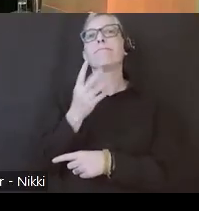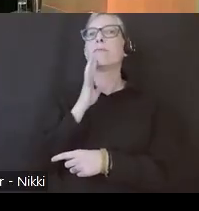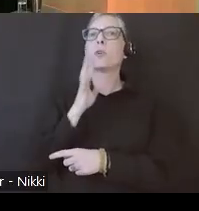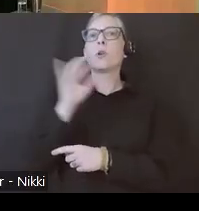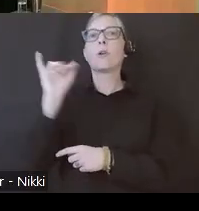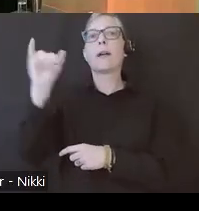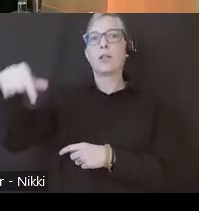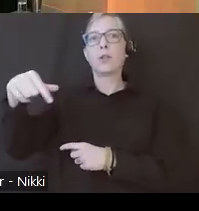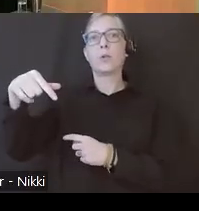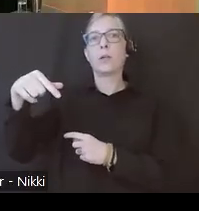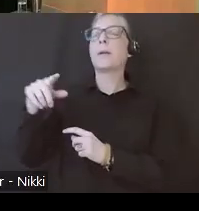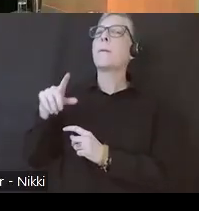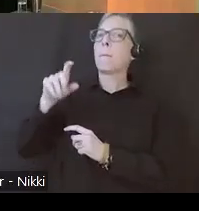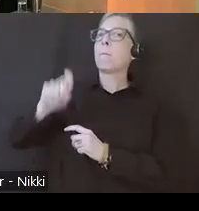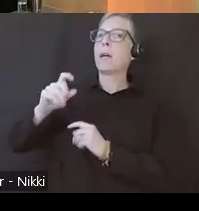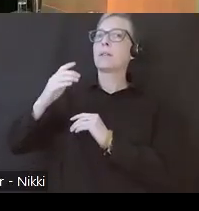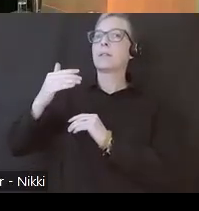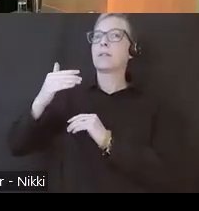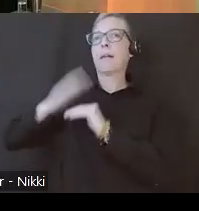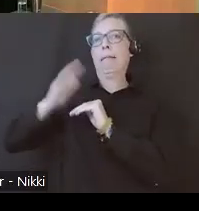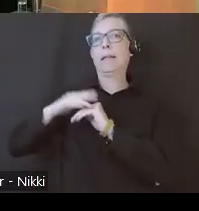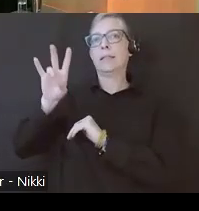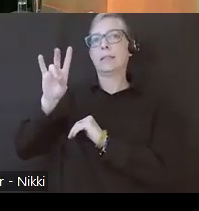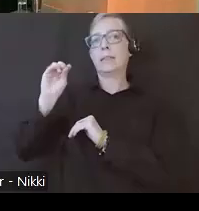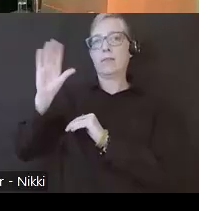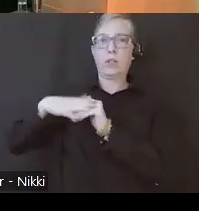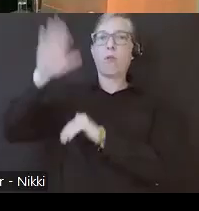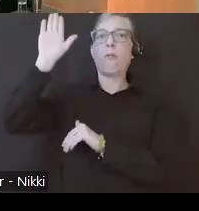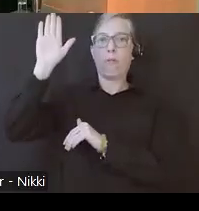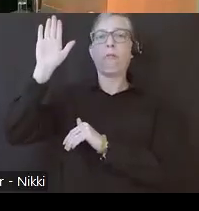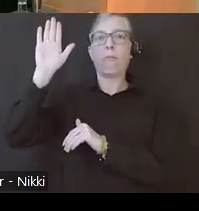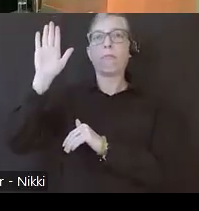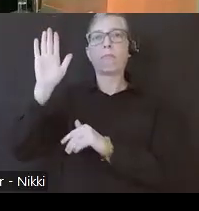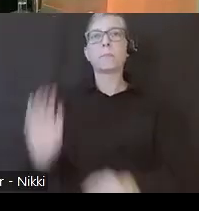higher with this verbal IQ measure.